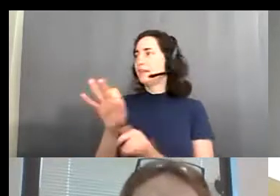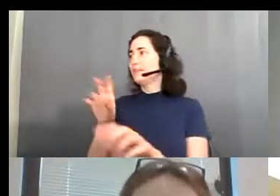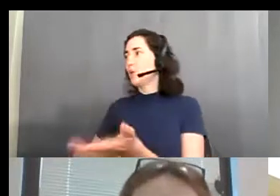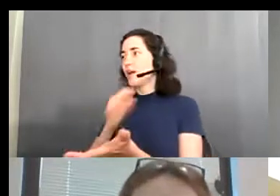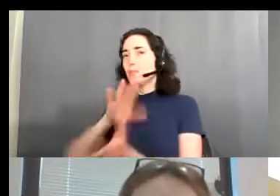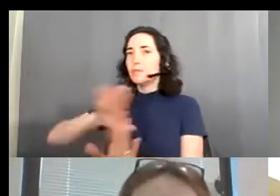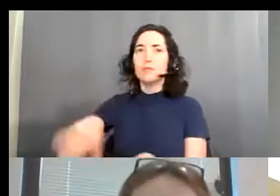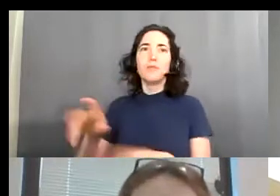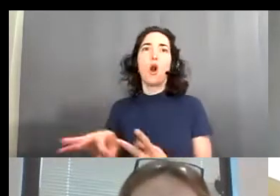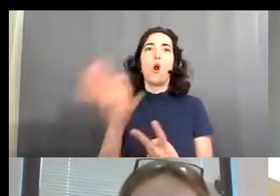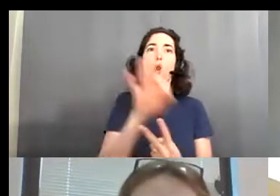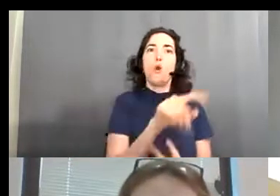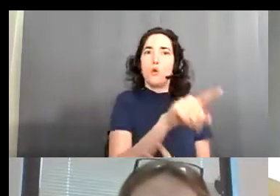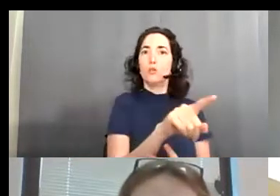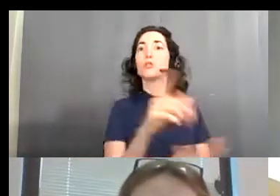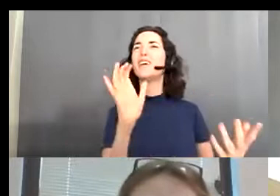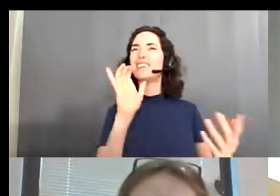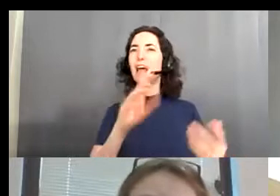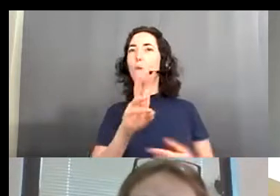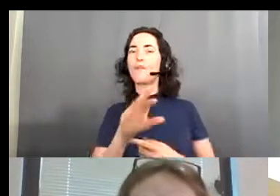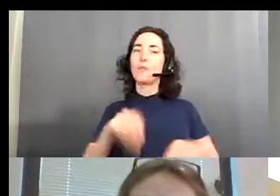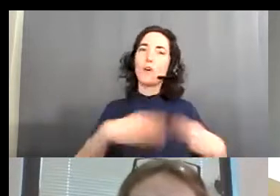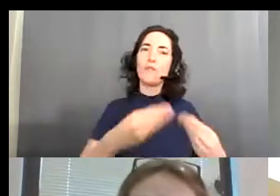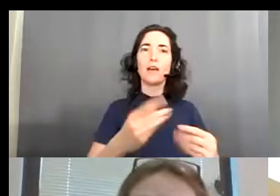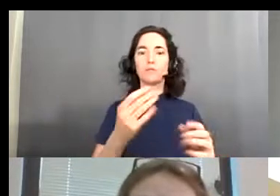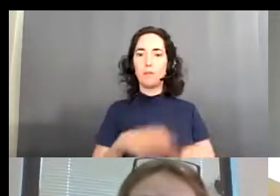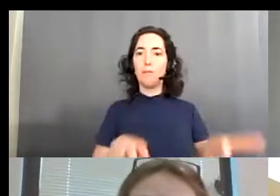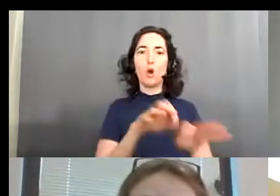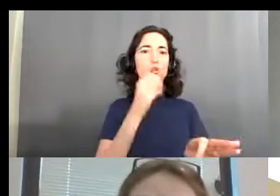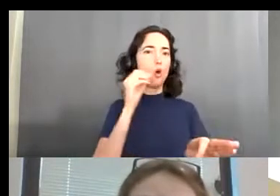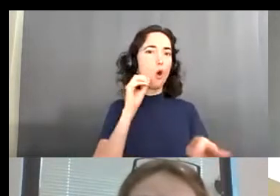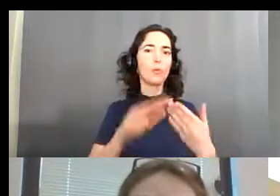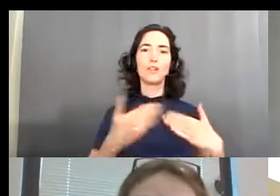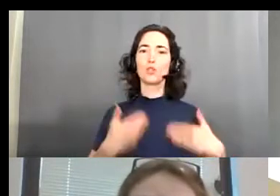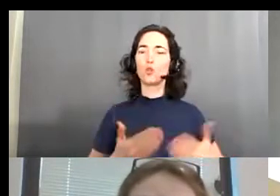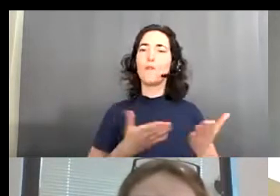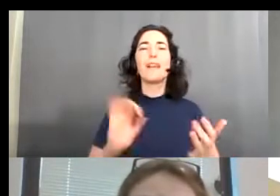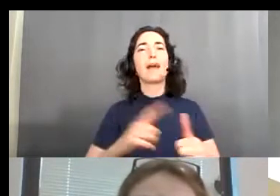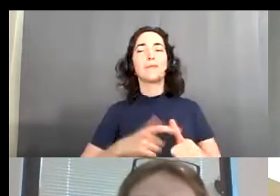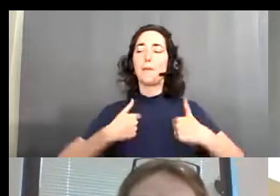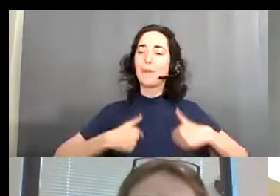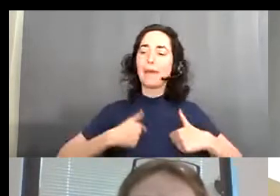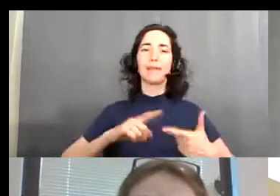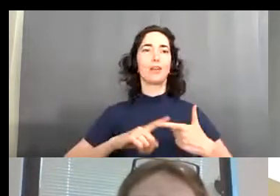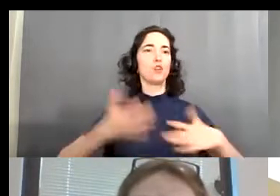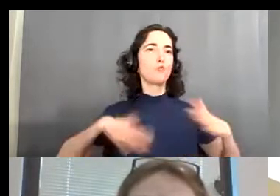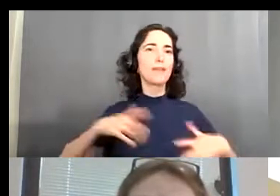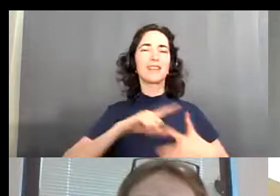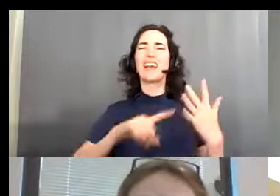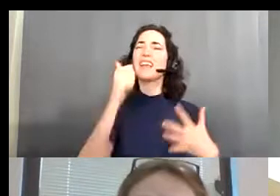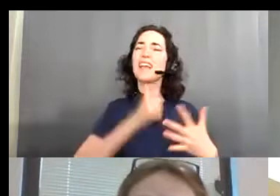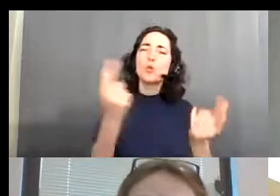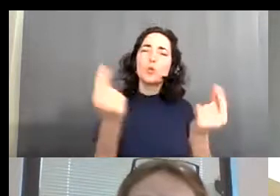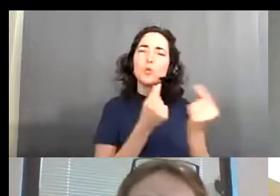provides essential home or community services to help with bathing, dressing, some of the daily activities